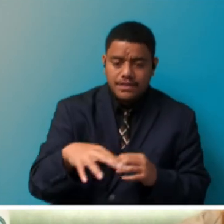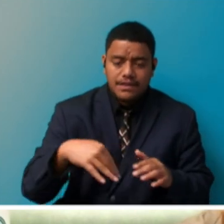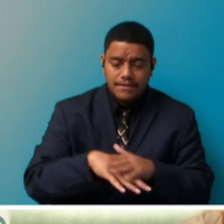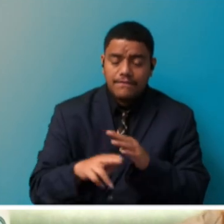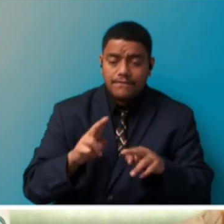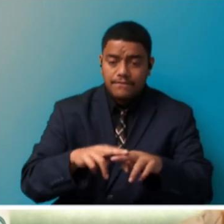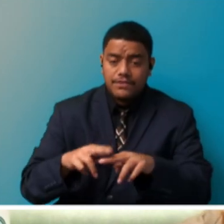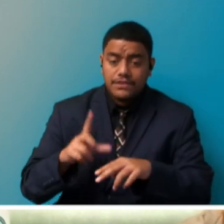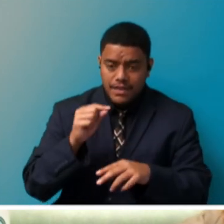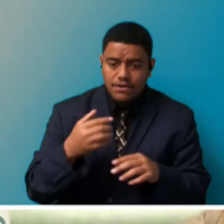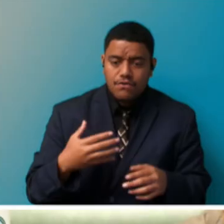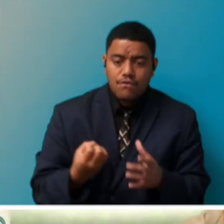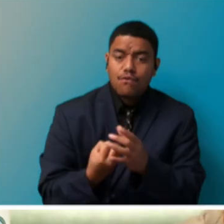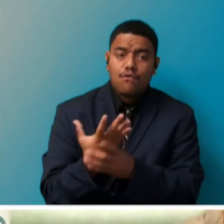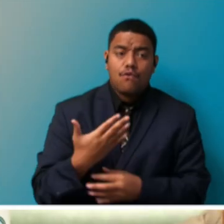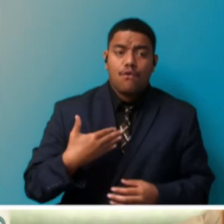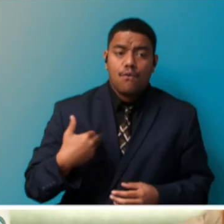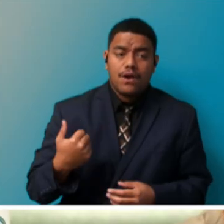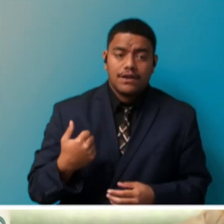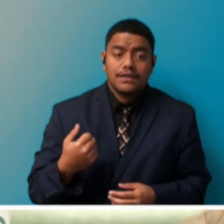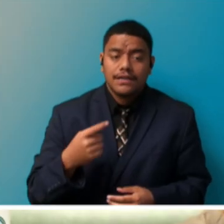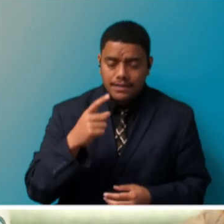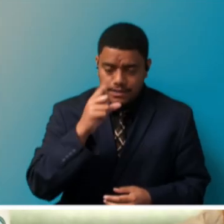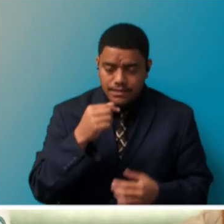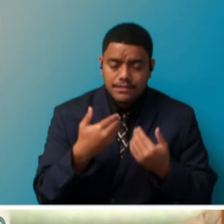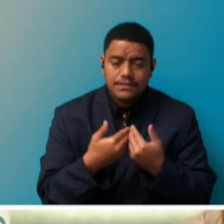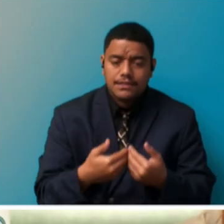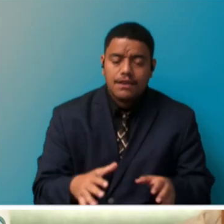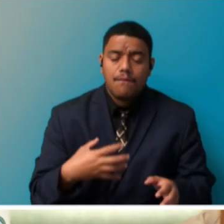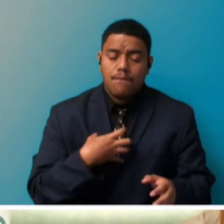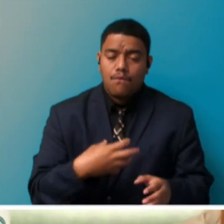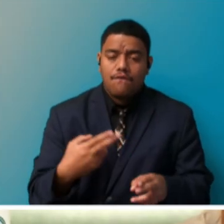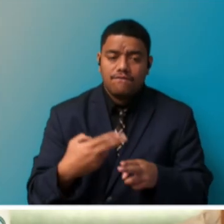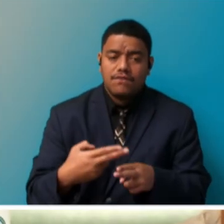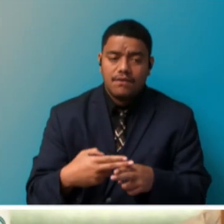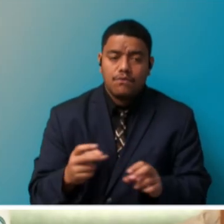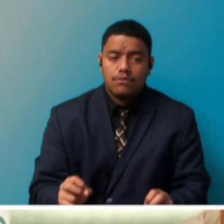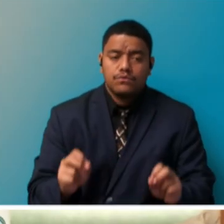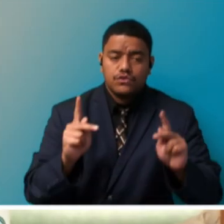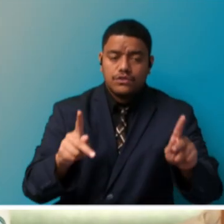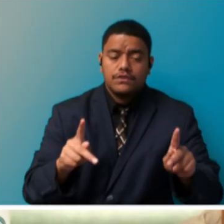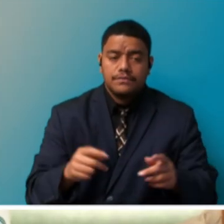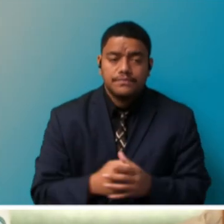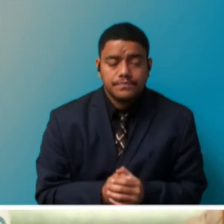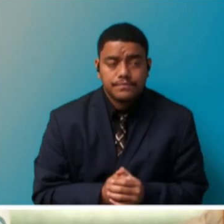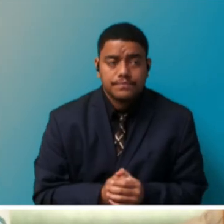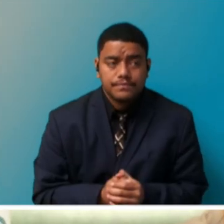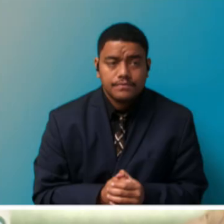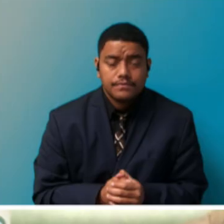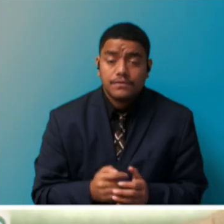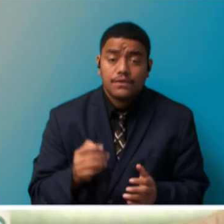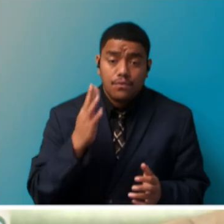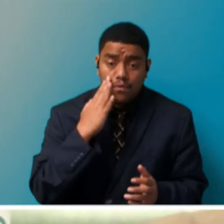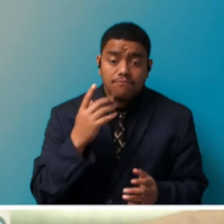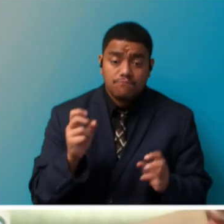crops grow well, and then we can start producing more opportunities. In terms of opportunities, Honourable Speaker,